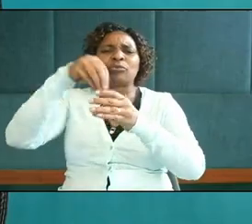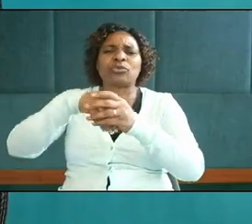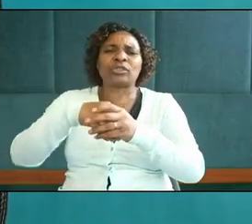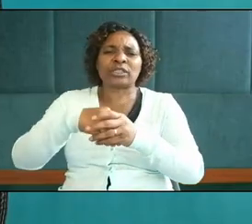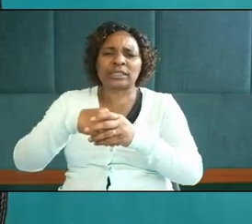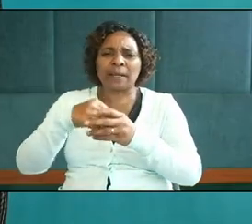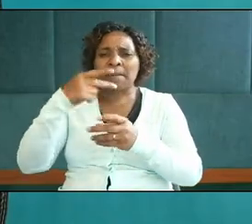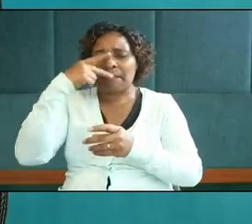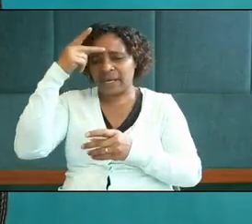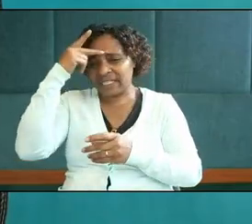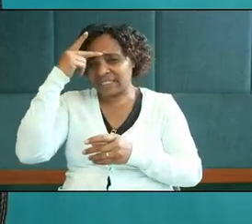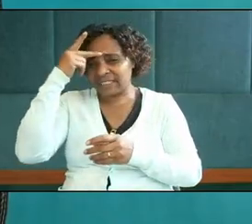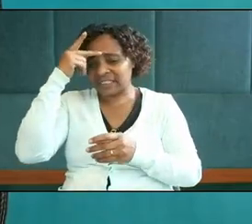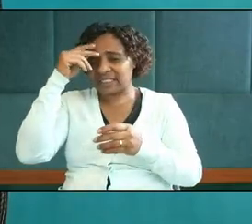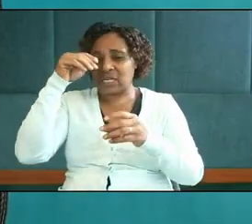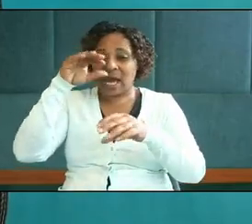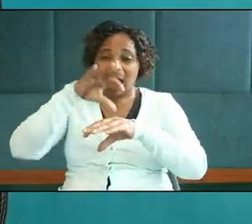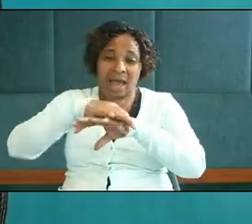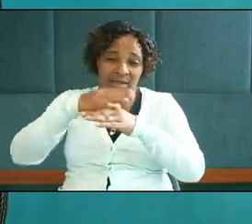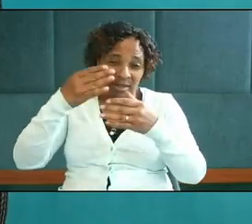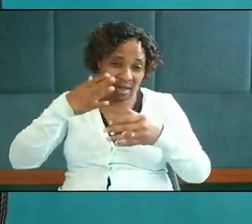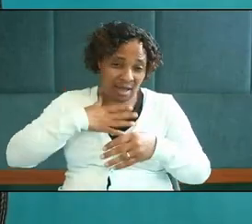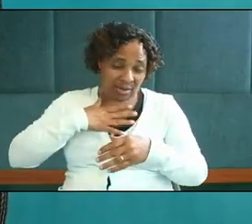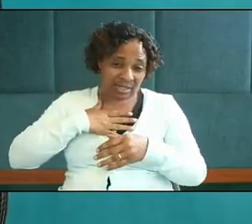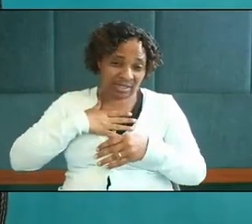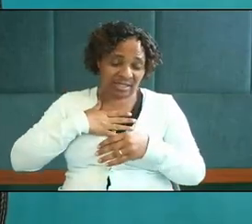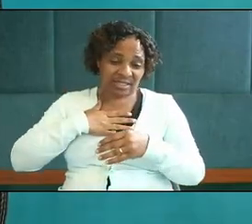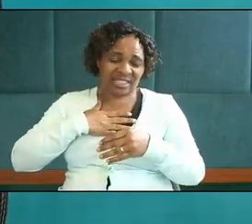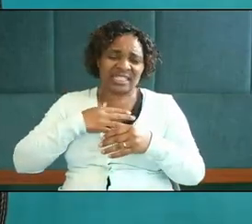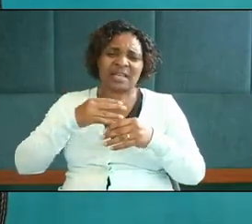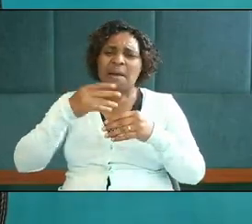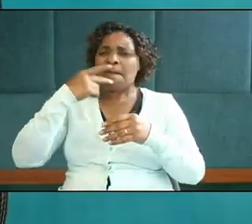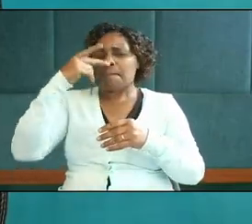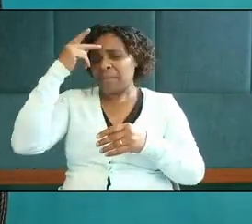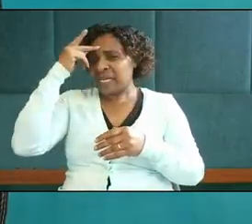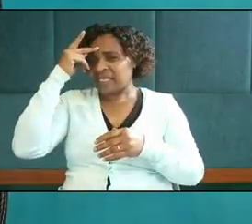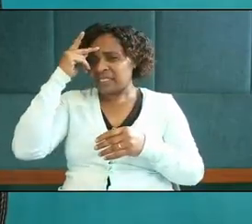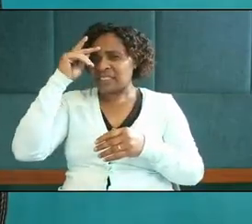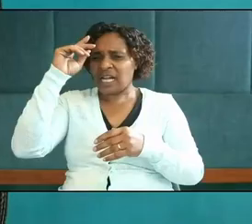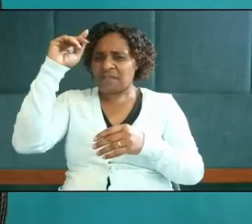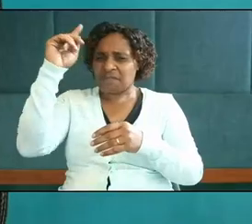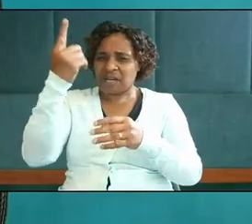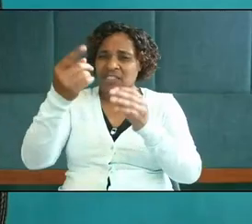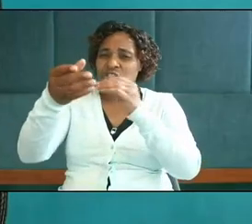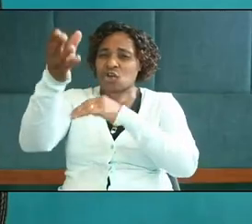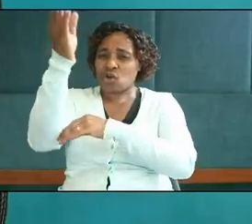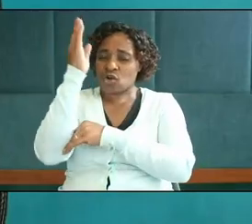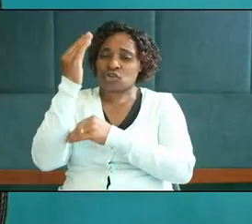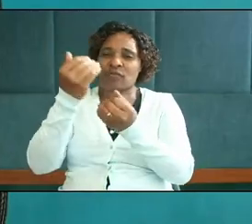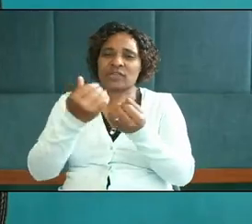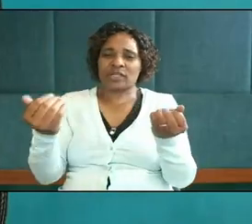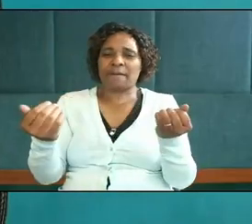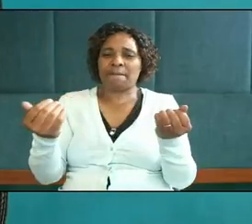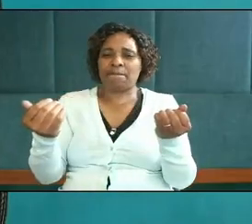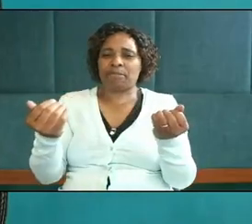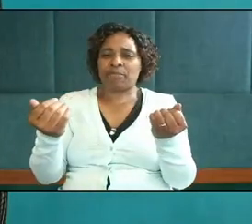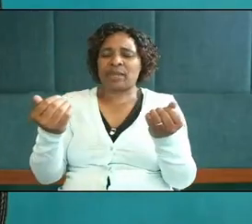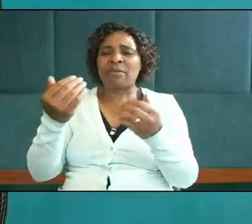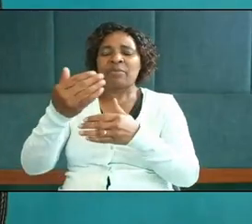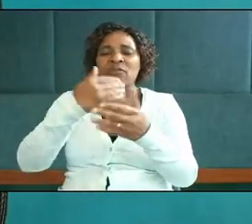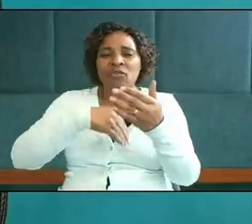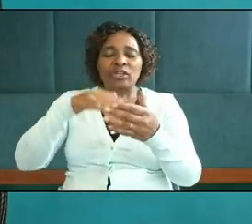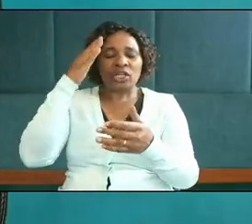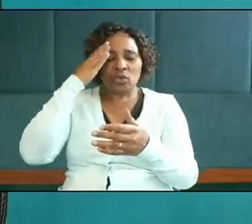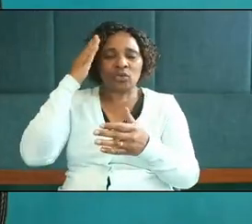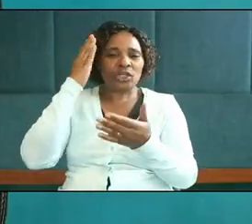His representatives here on earth. So it's, in quote unquote, it's like the parents are the first God of the child before they actually know the